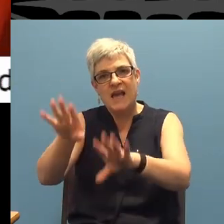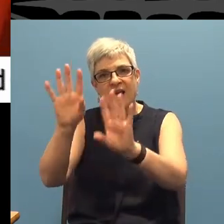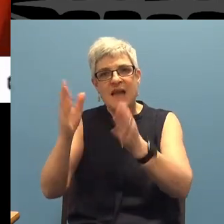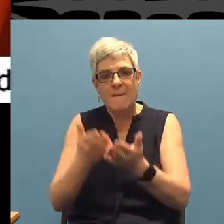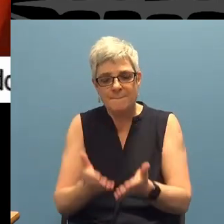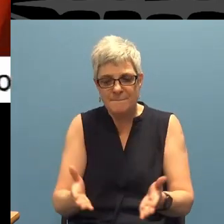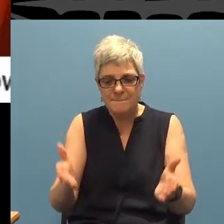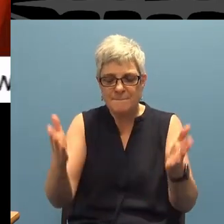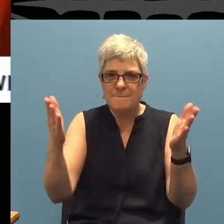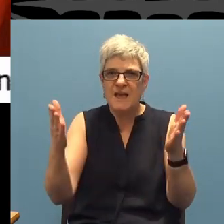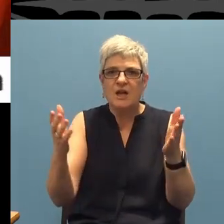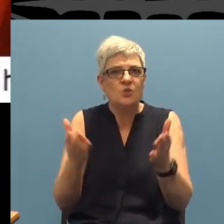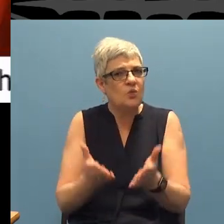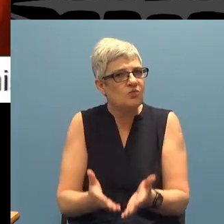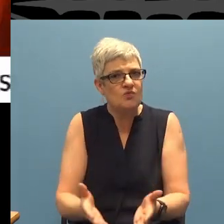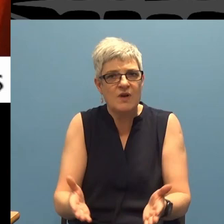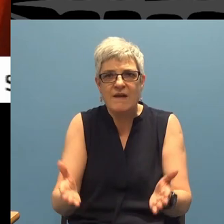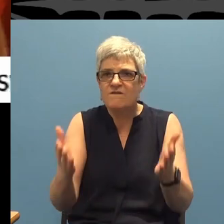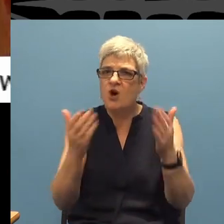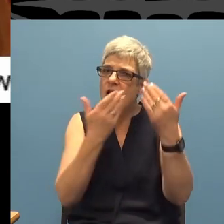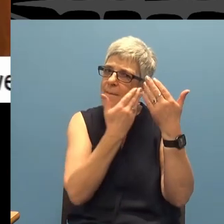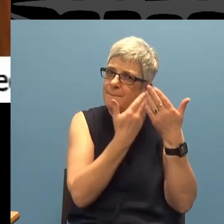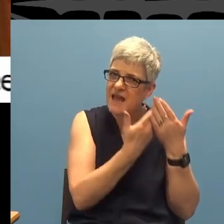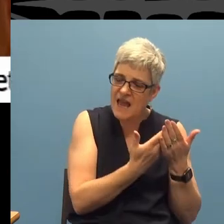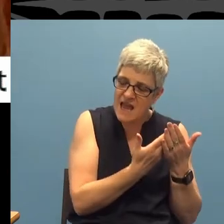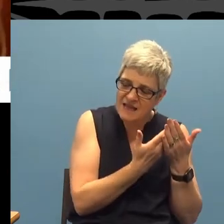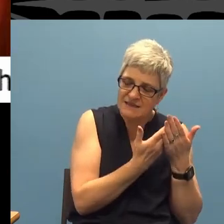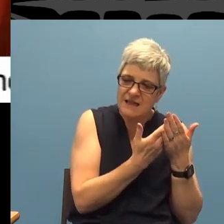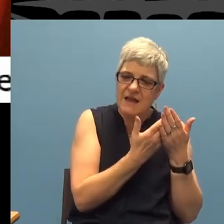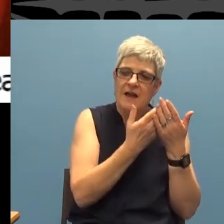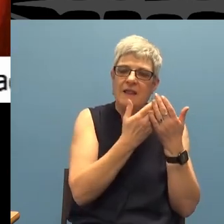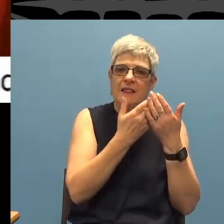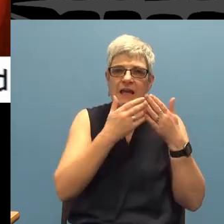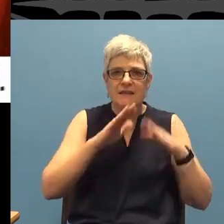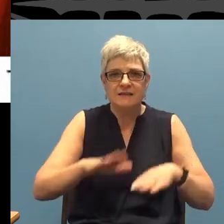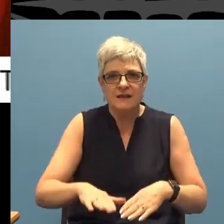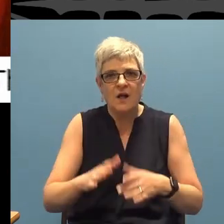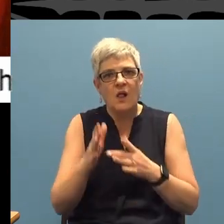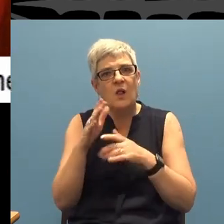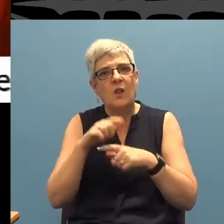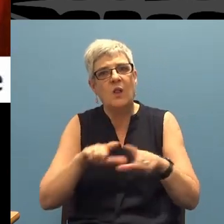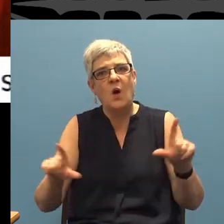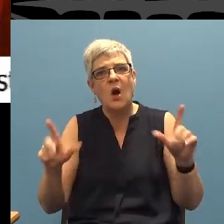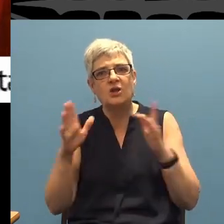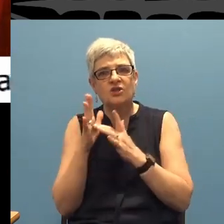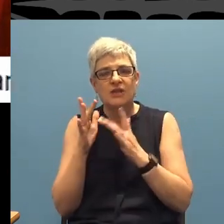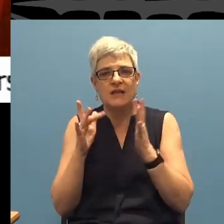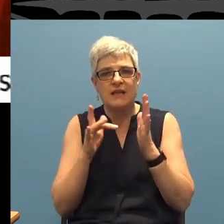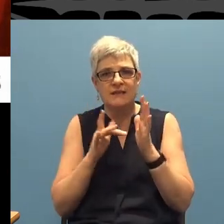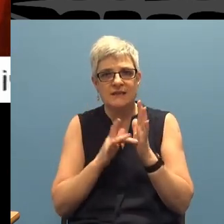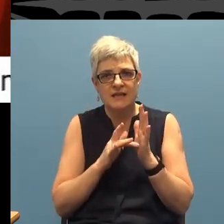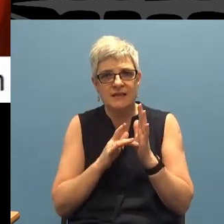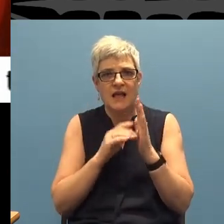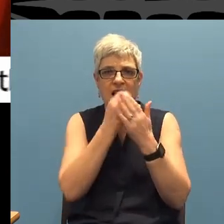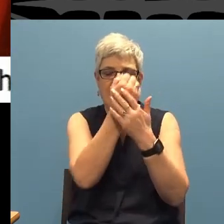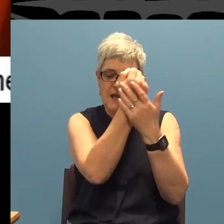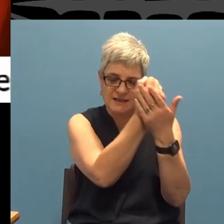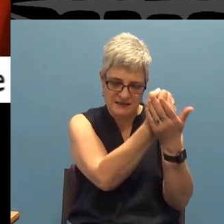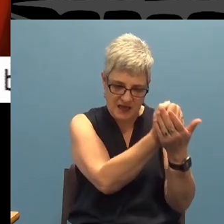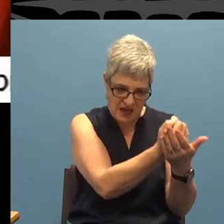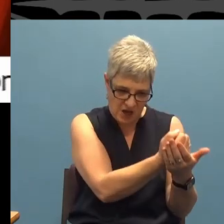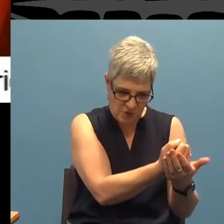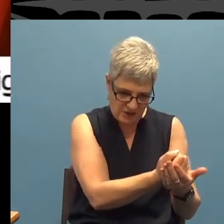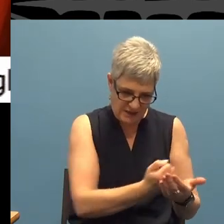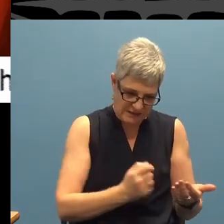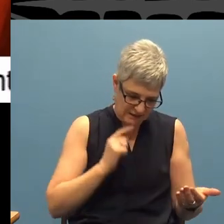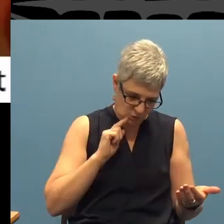Crib for a bit. The little little boy Jesus